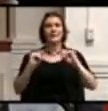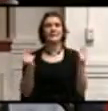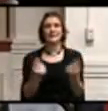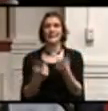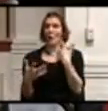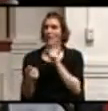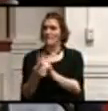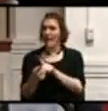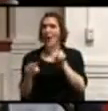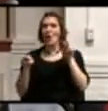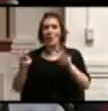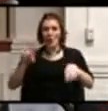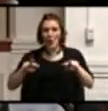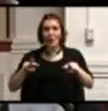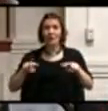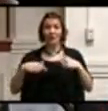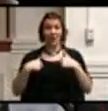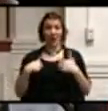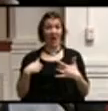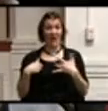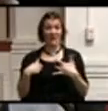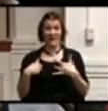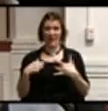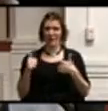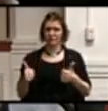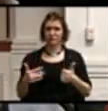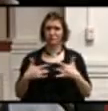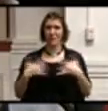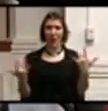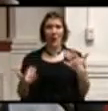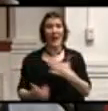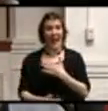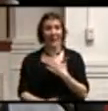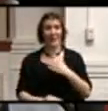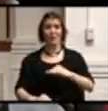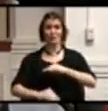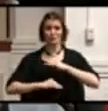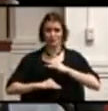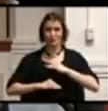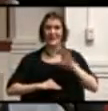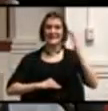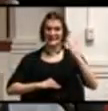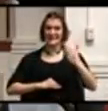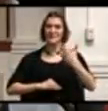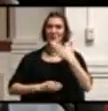folks. We're at this point very happy. We think it's come along very well.